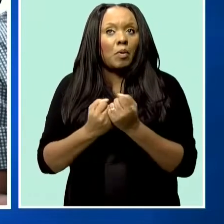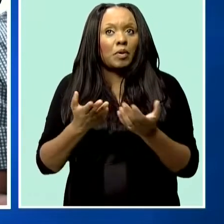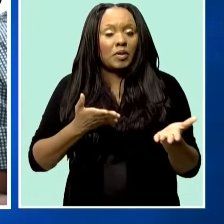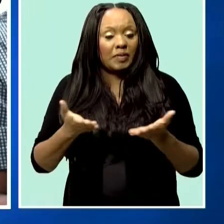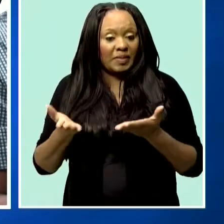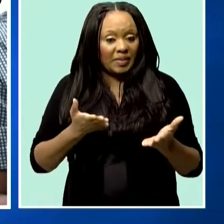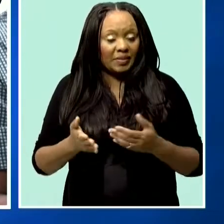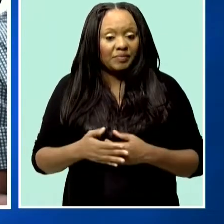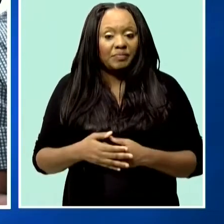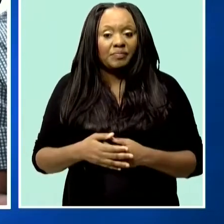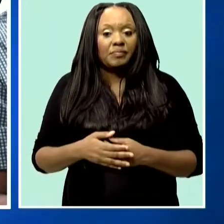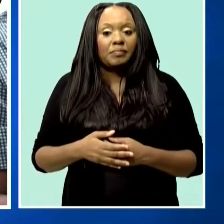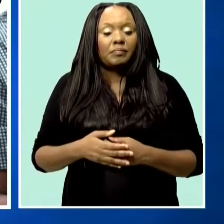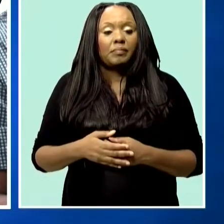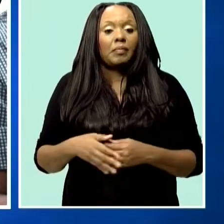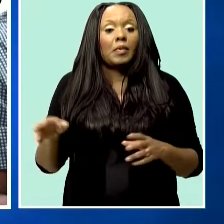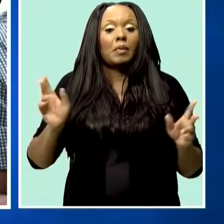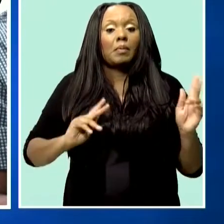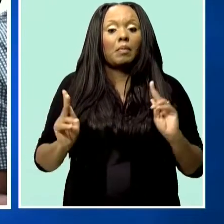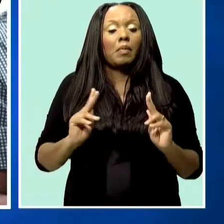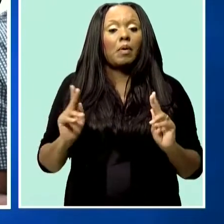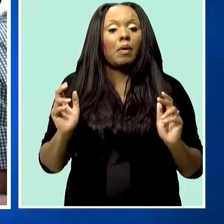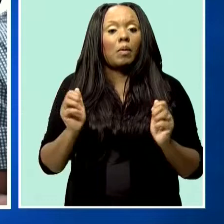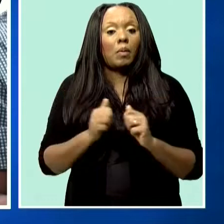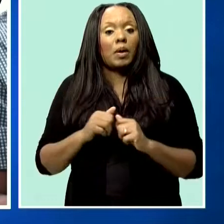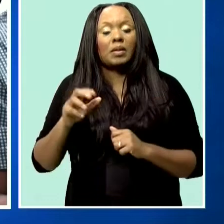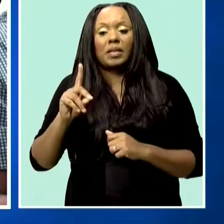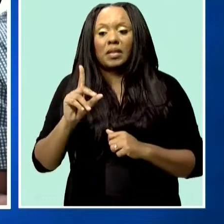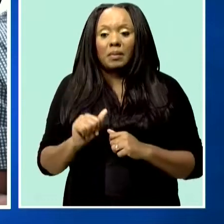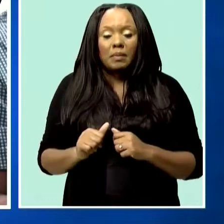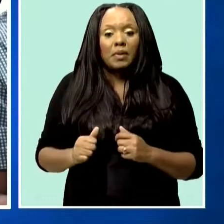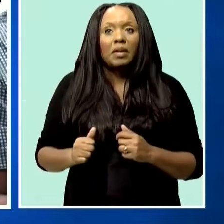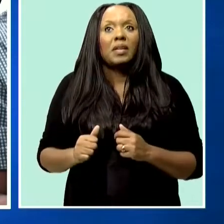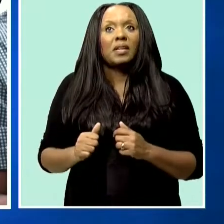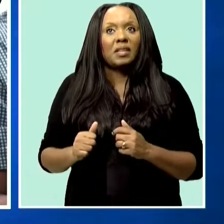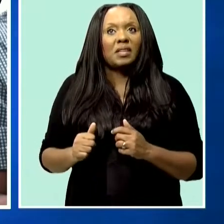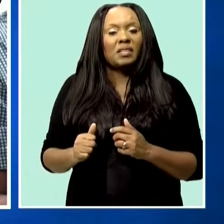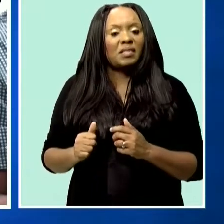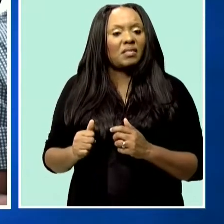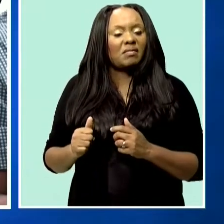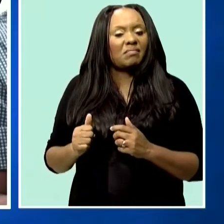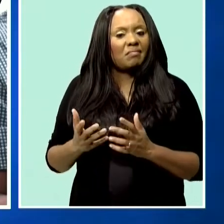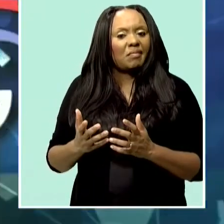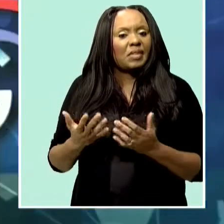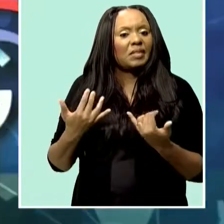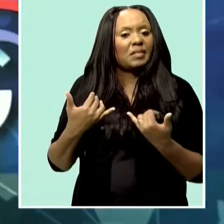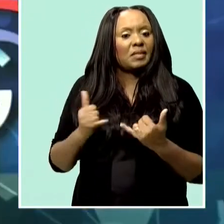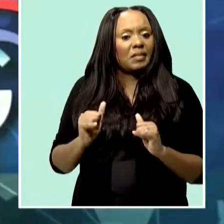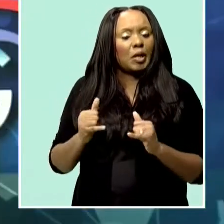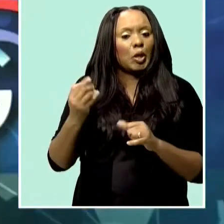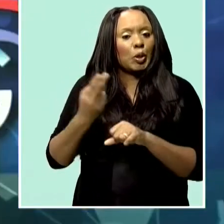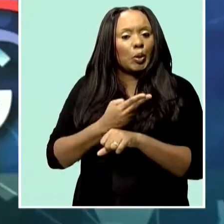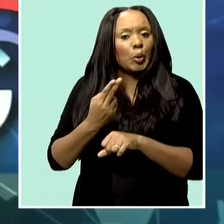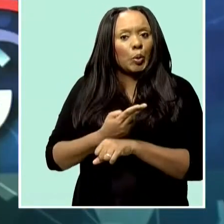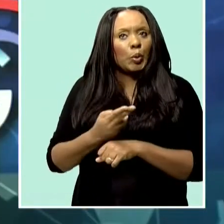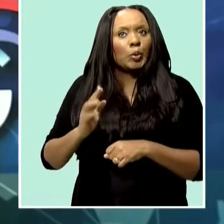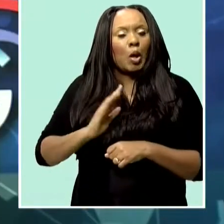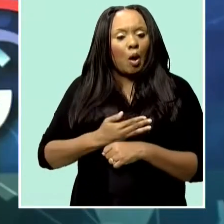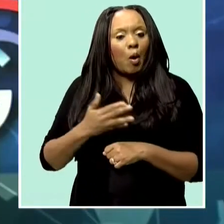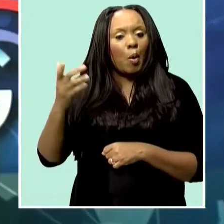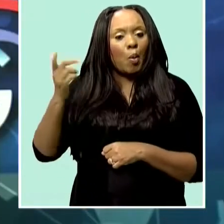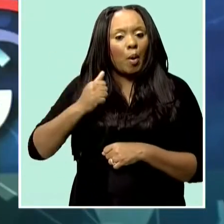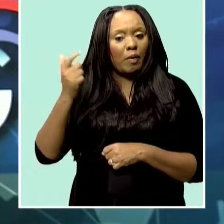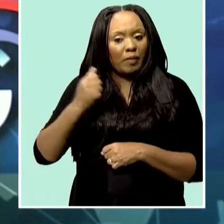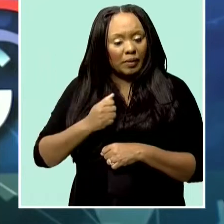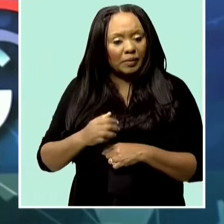often rely, persons with disabilities again are disproportionately reflected in our welfare numbers. And as the ministry